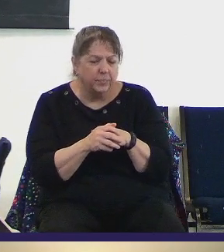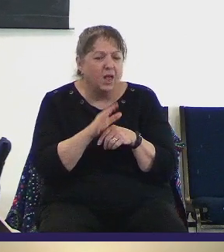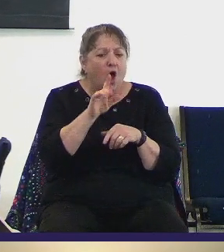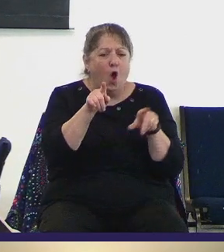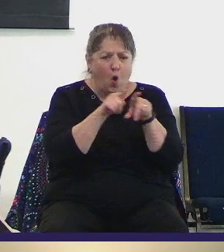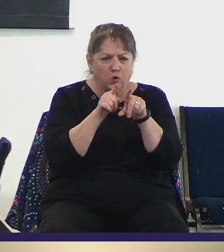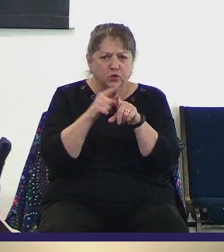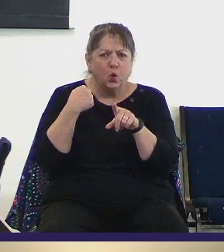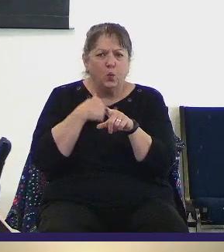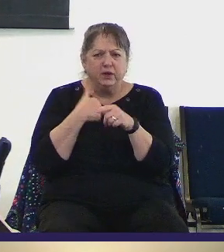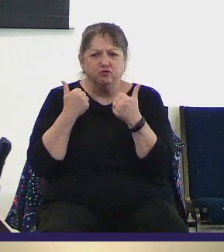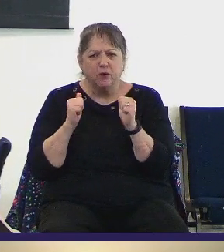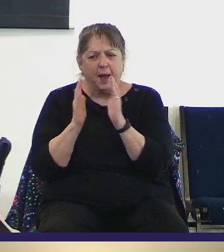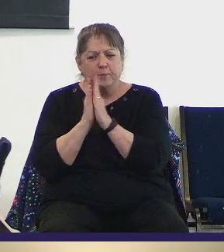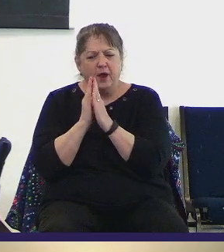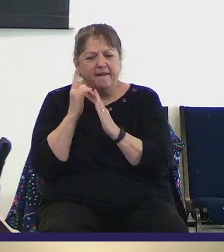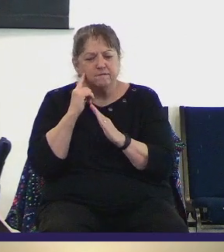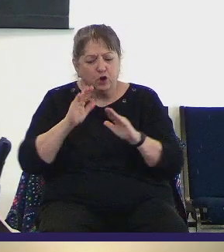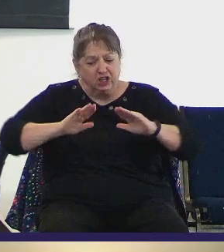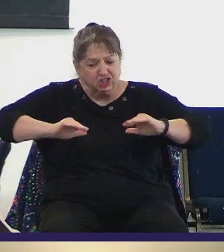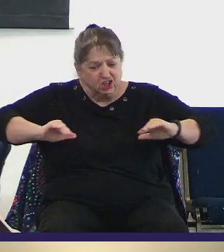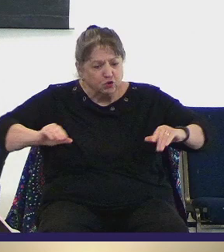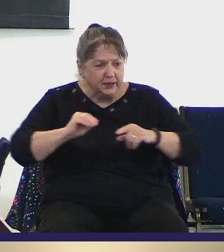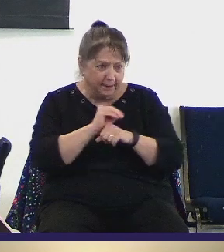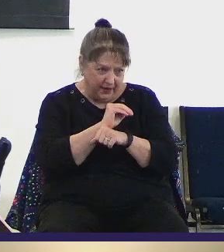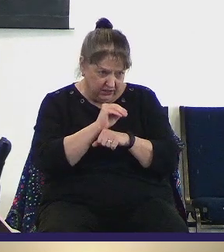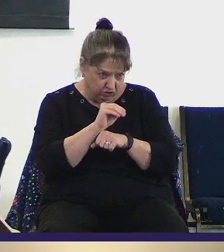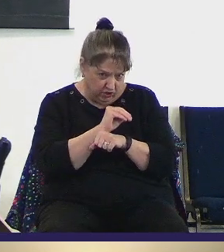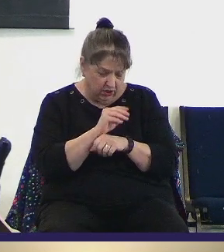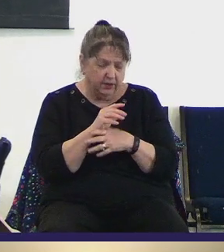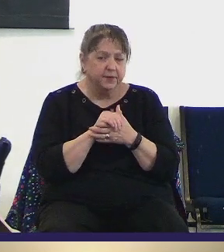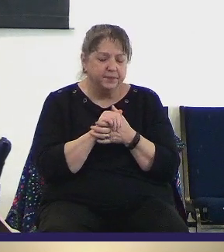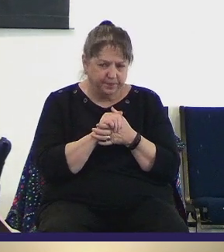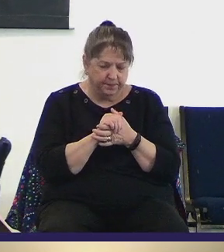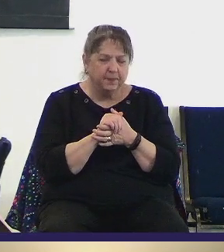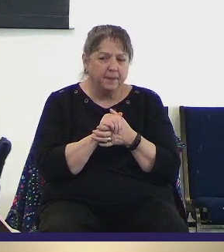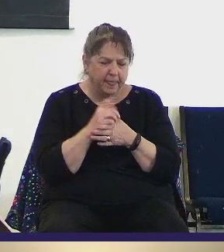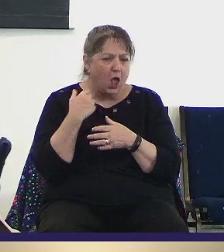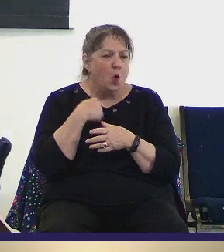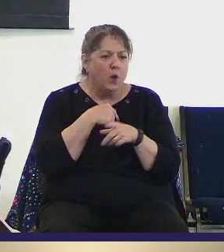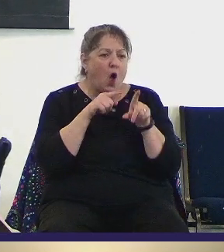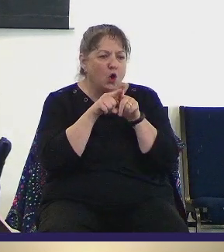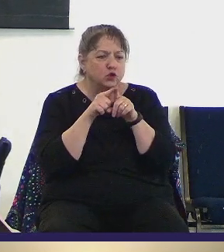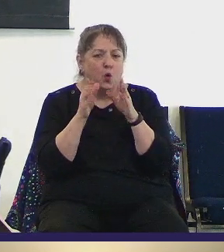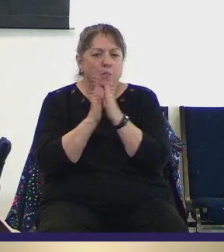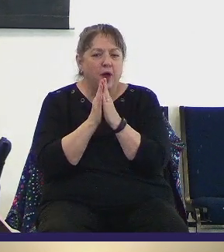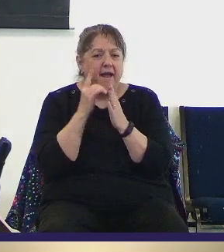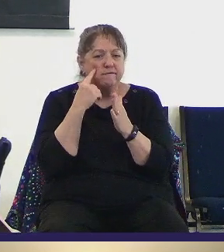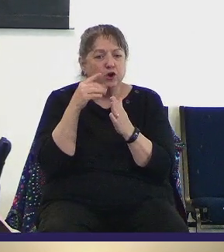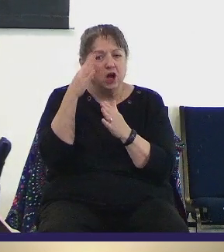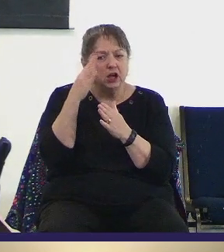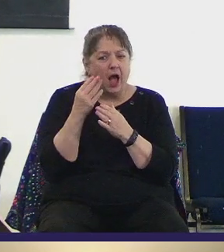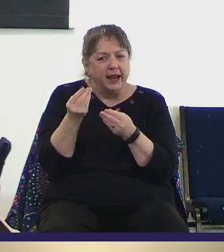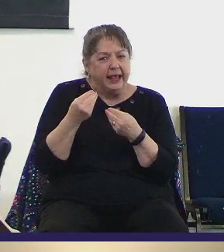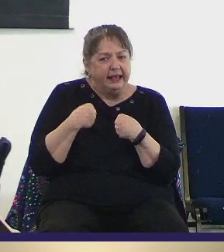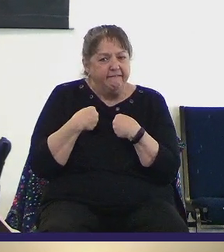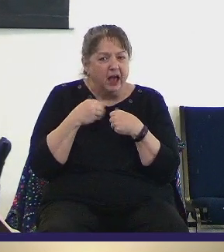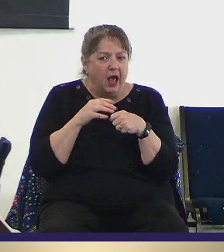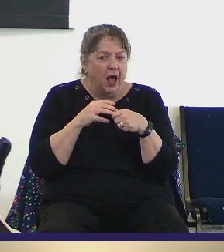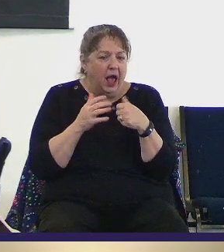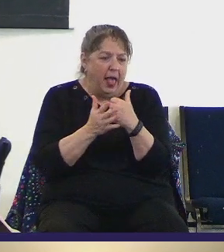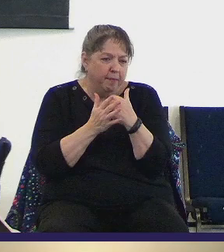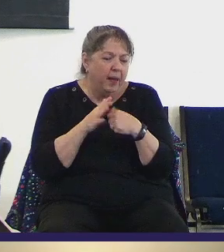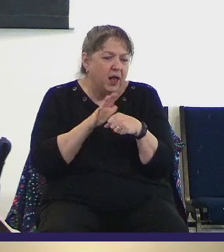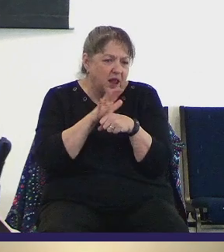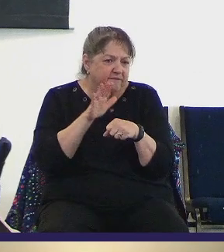youth, and the youth ministry. Our finances for ministry needs and repairs, pray for that. Let me get back to the children and